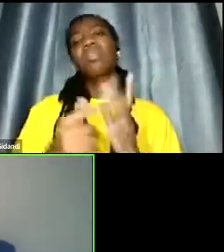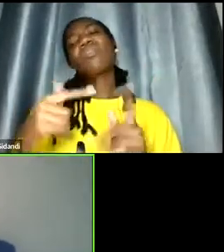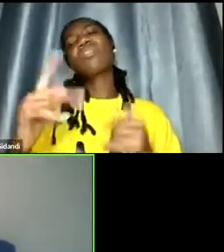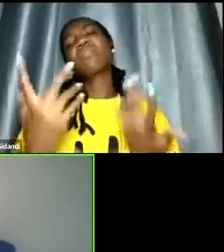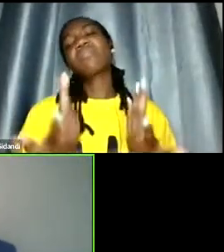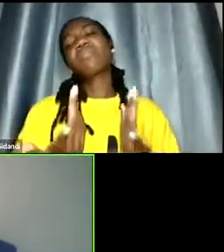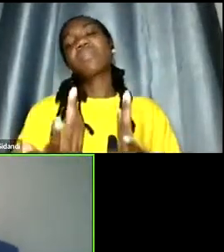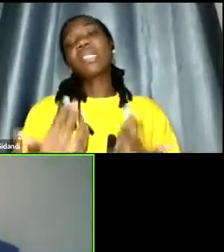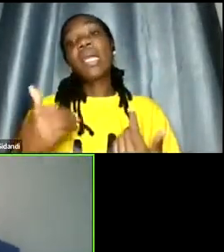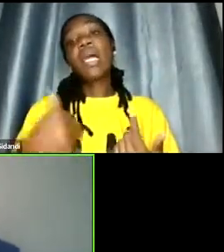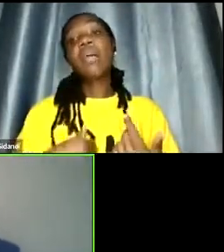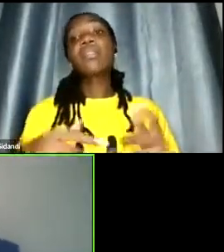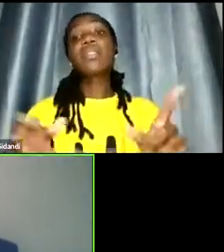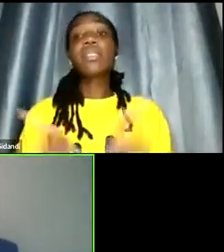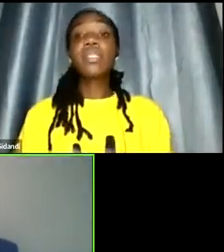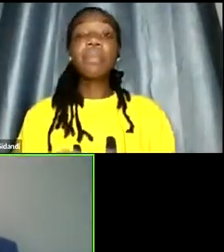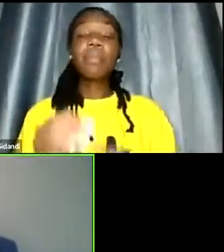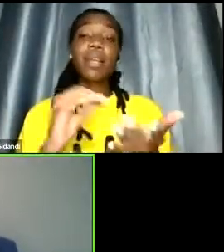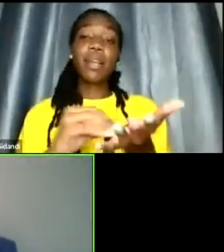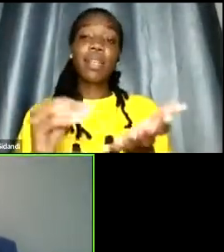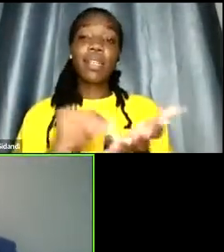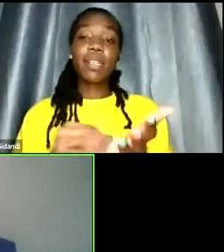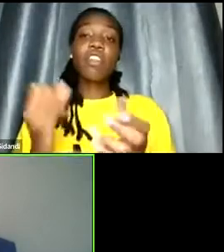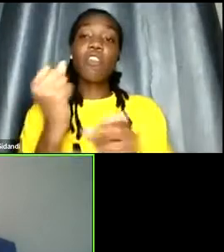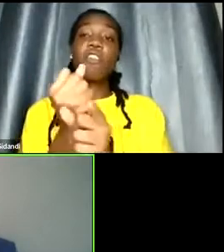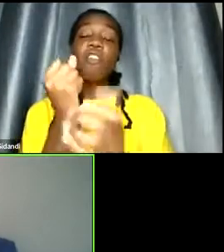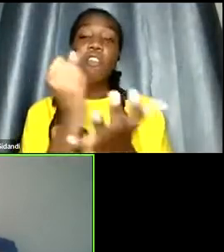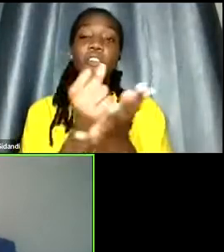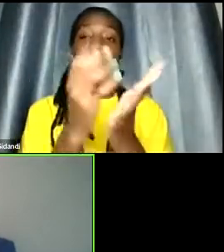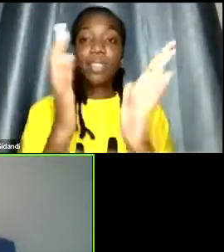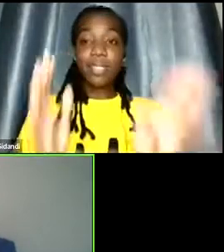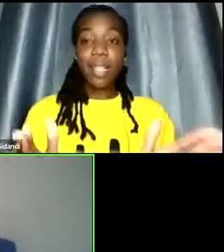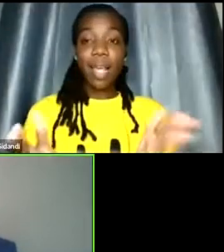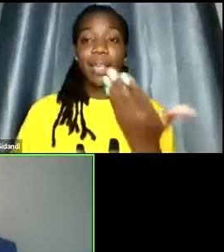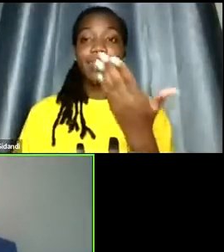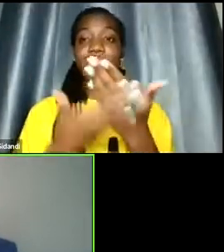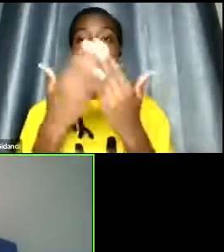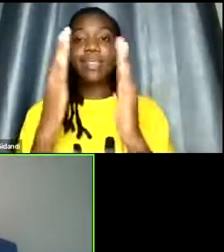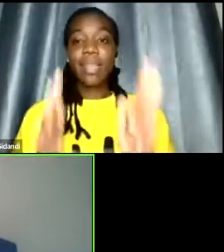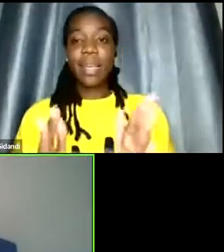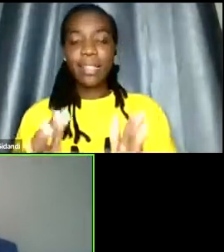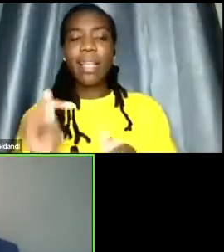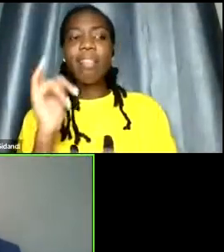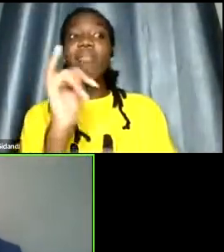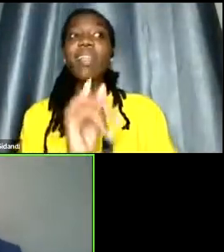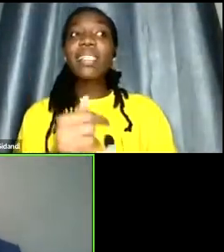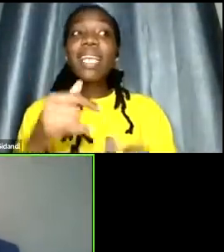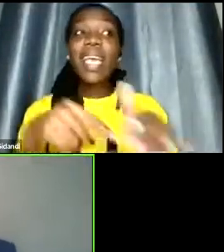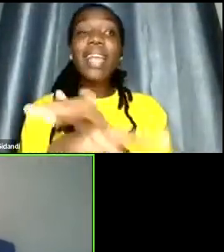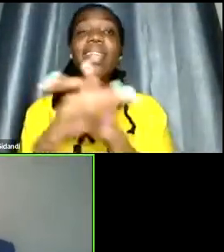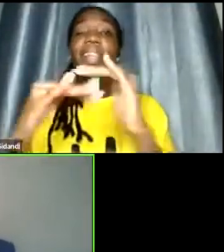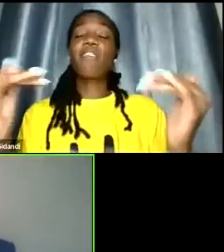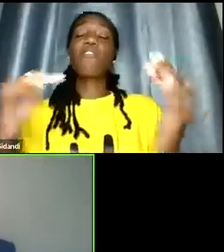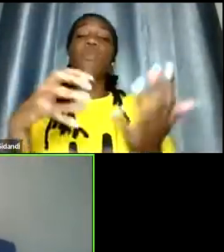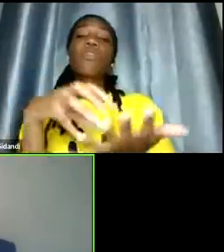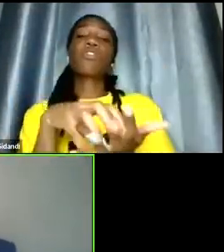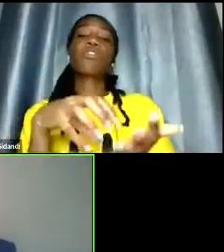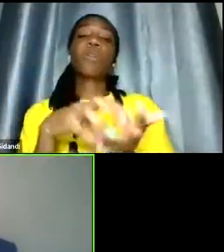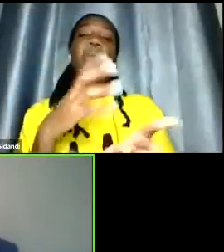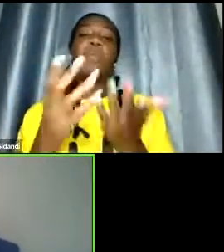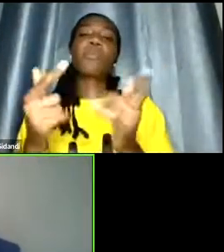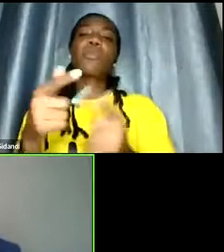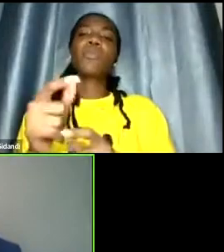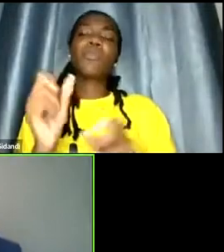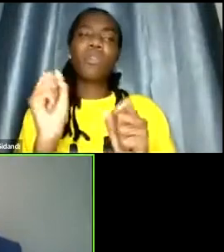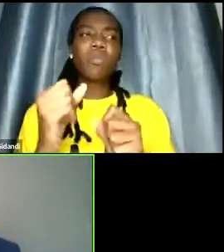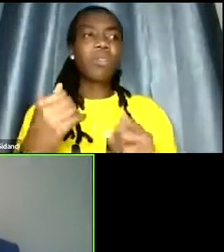officers, credit assistants. These are typical examples of entry-level positions. You might have call center agents. You might